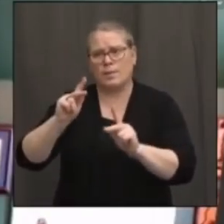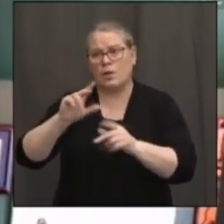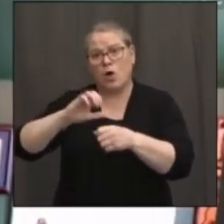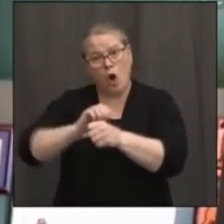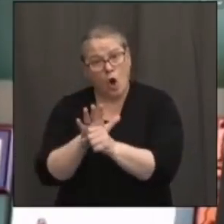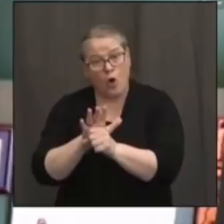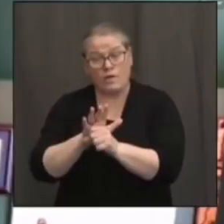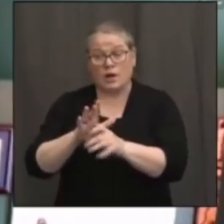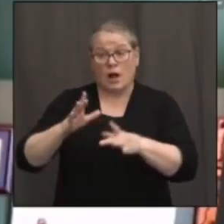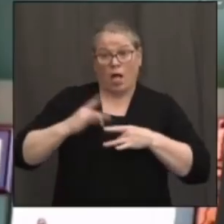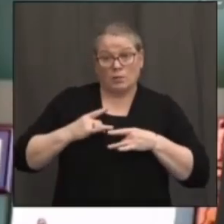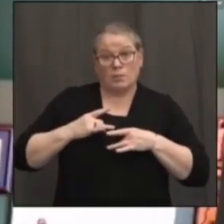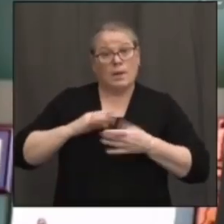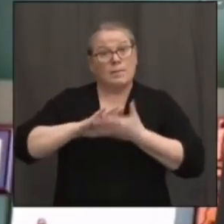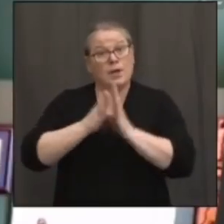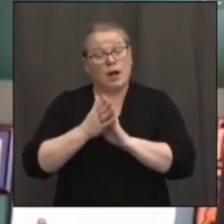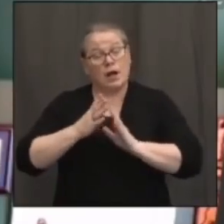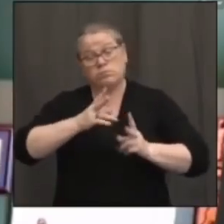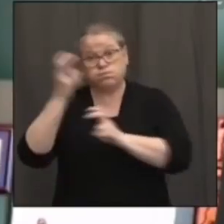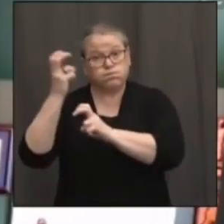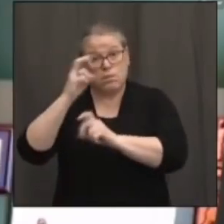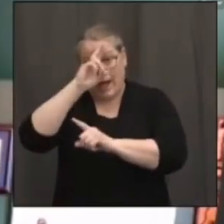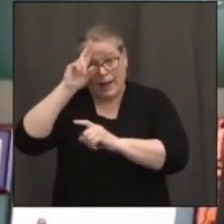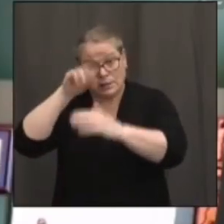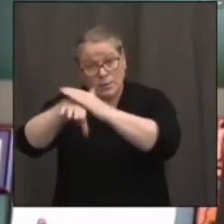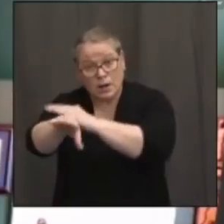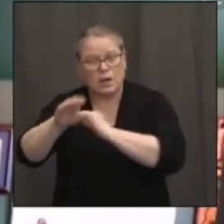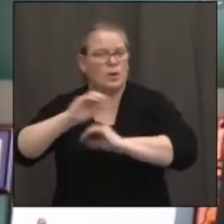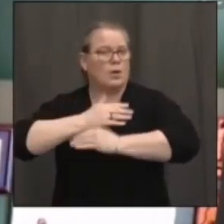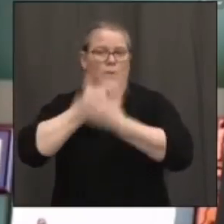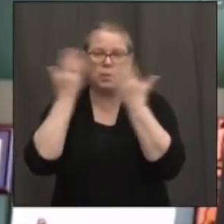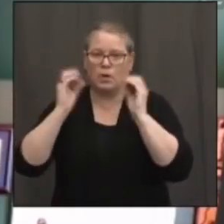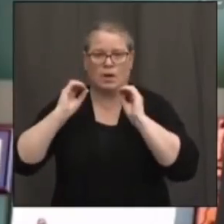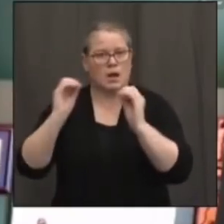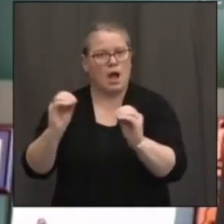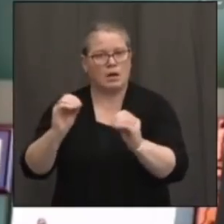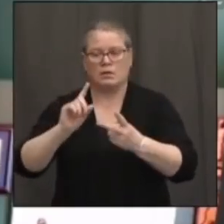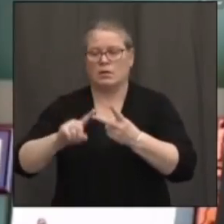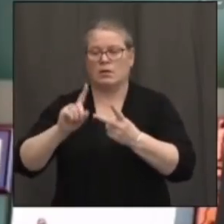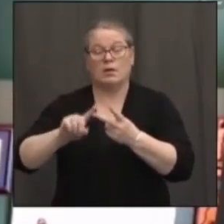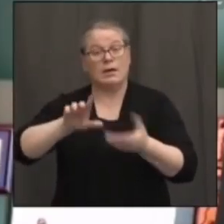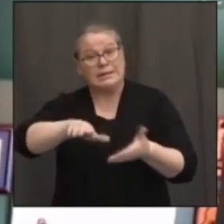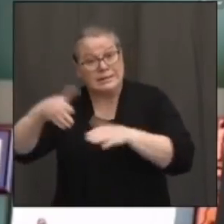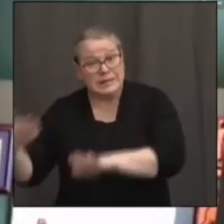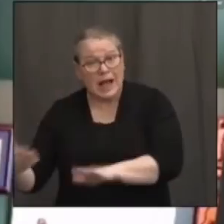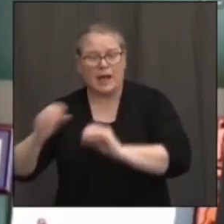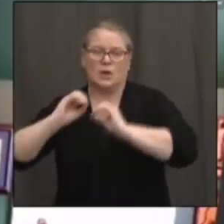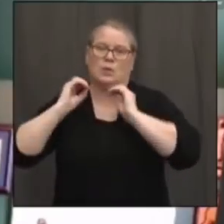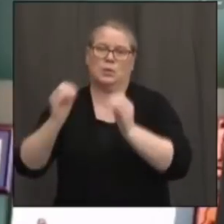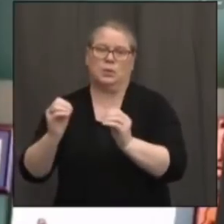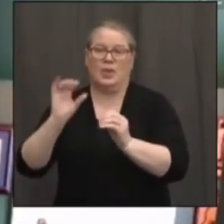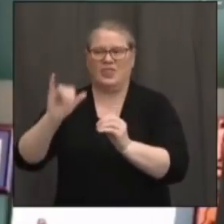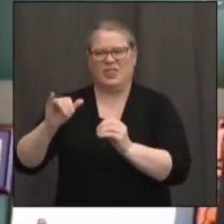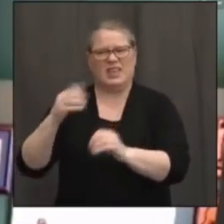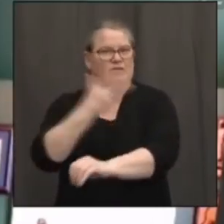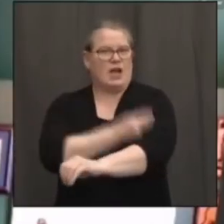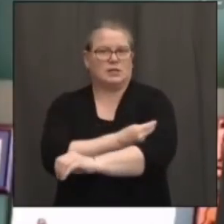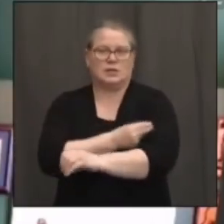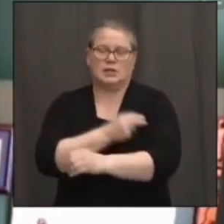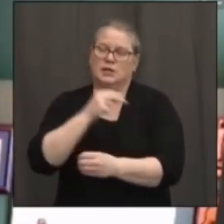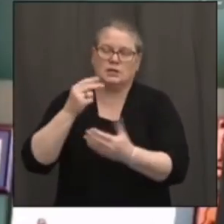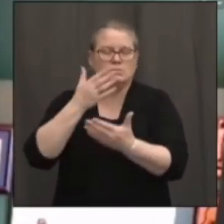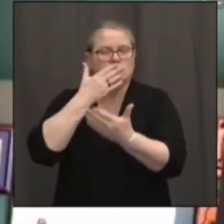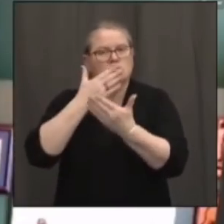to COVID-19 among individuals who received the vaccine in the clinical trial. So this is a fantastic vaccine. We have 3 fantastic